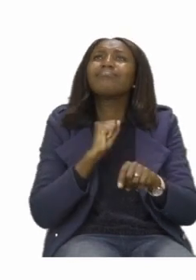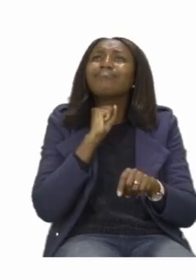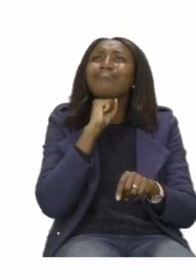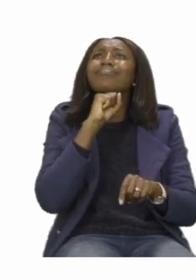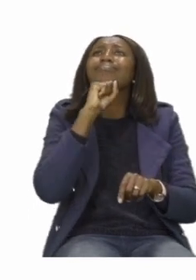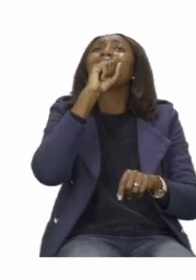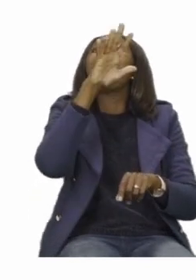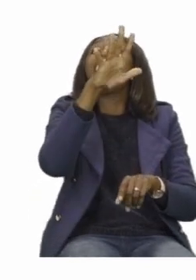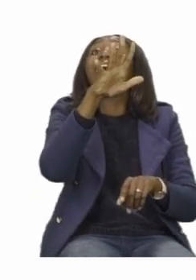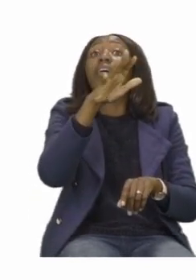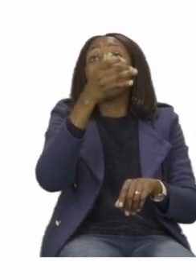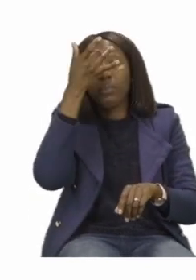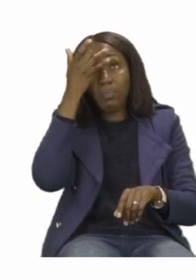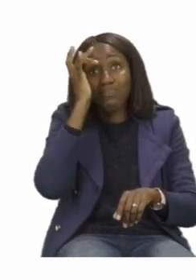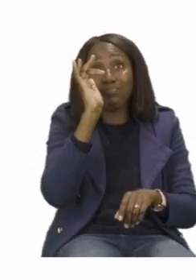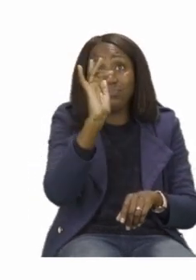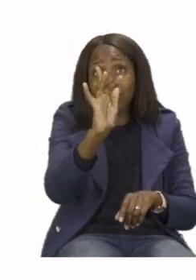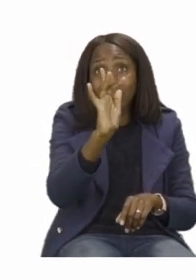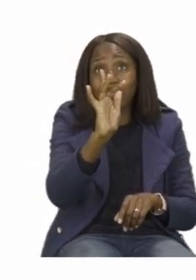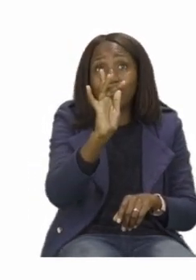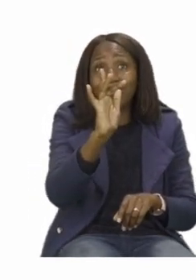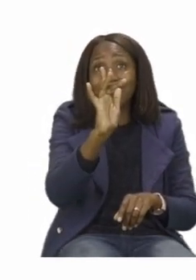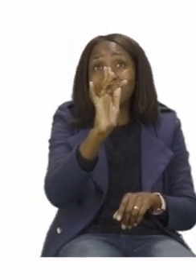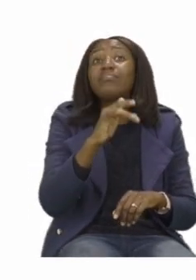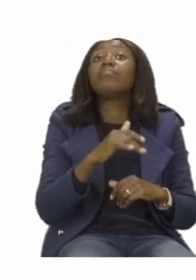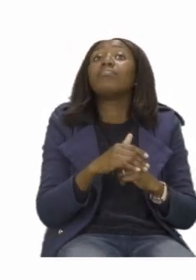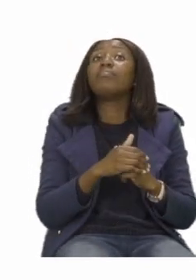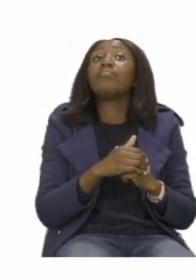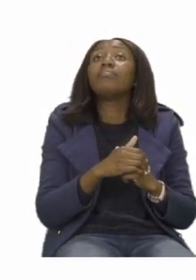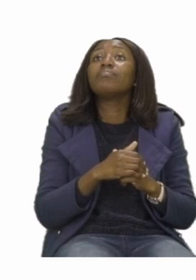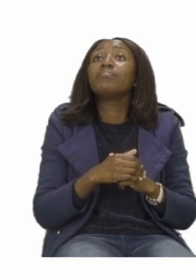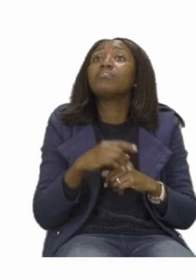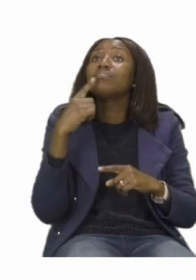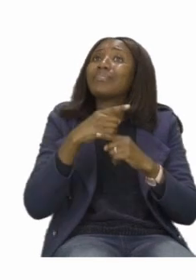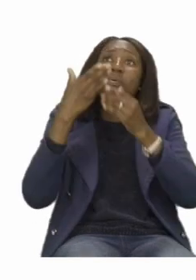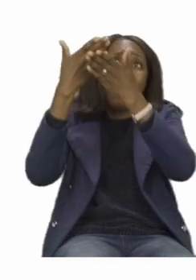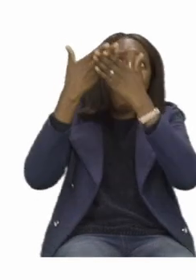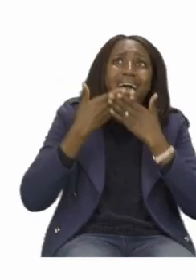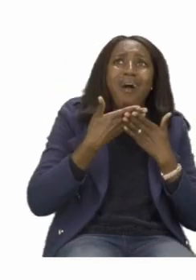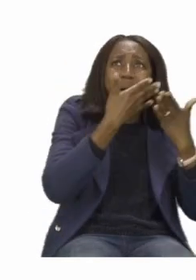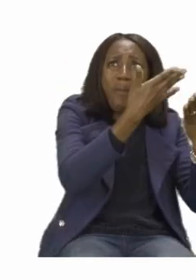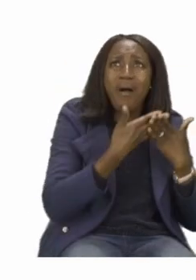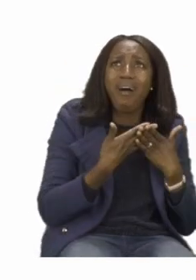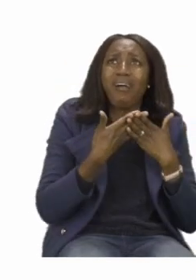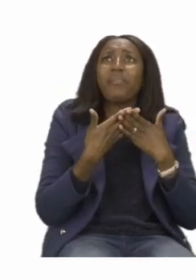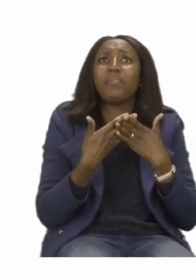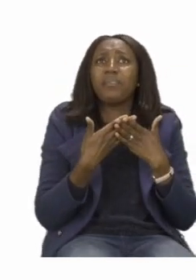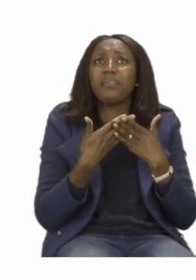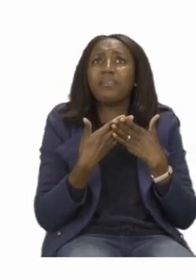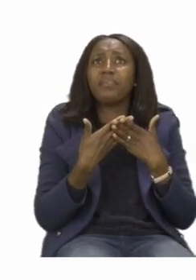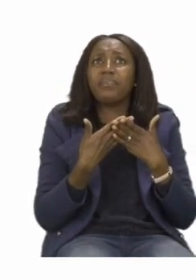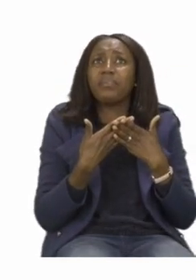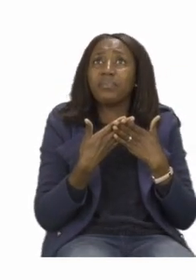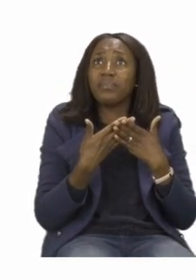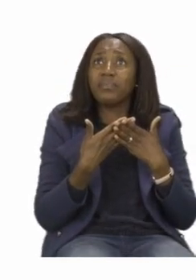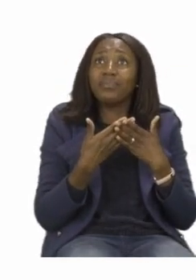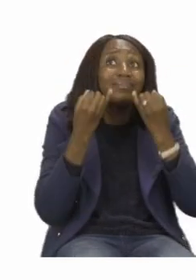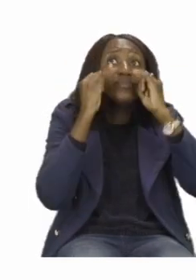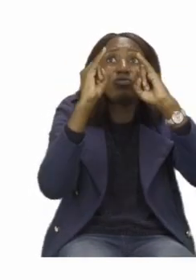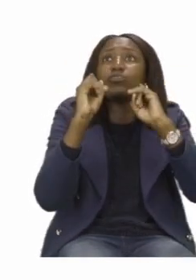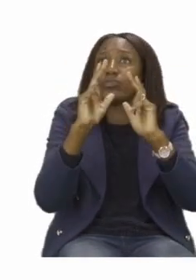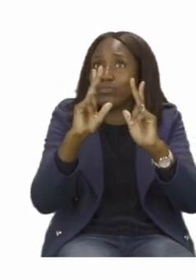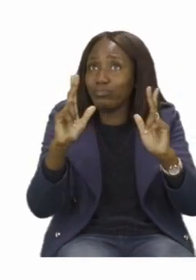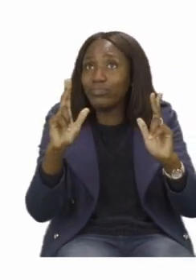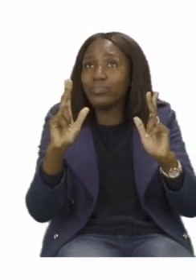be smart and yell as loud as you can. This stranger is trying to harm